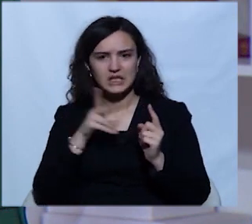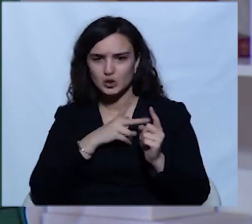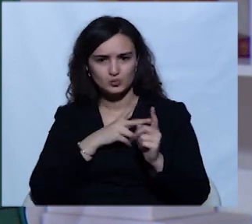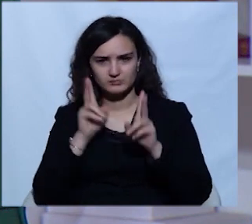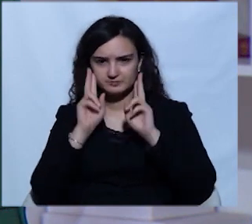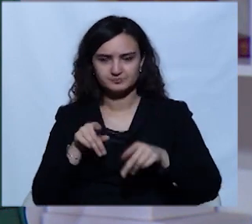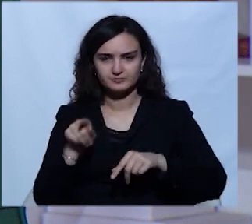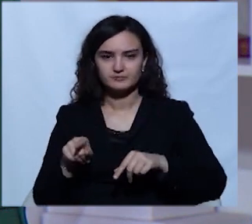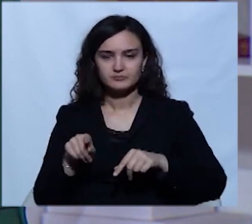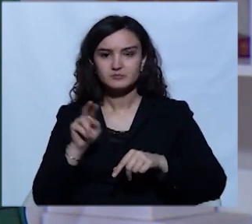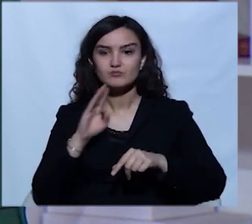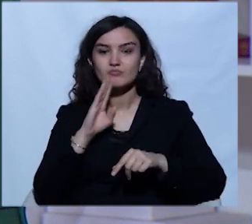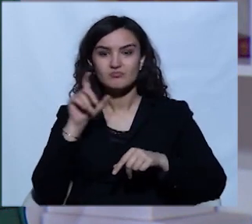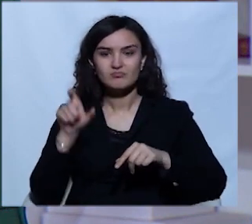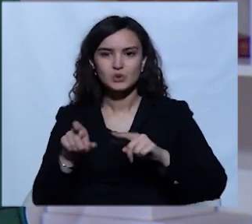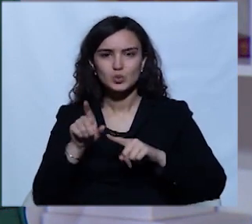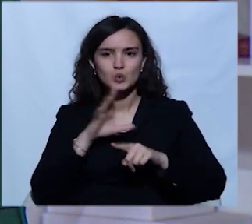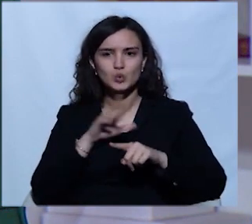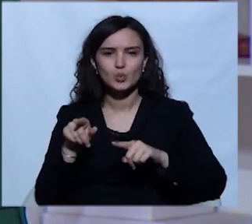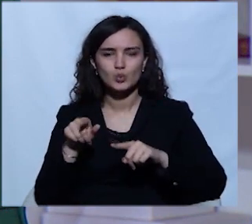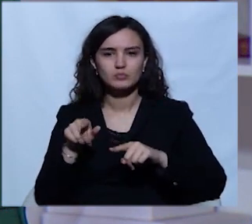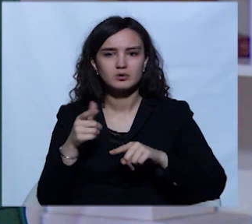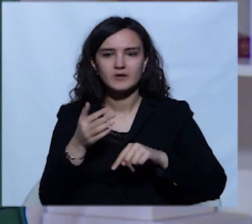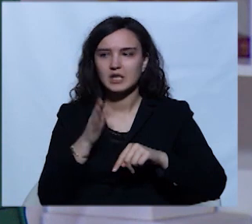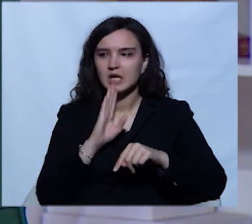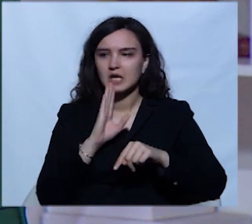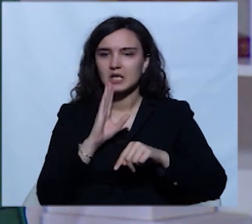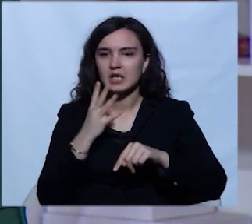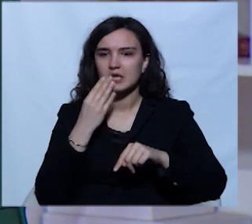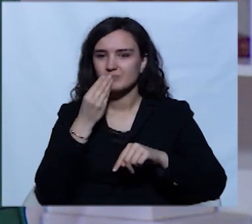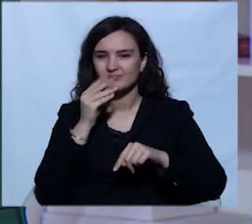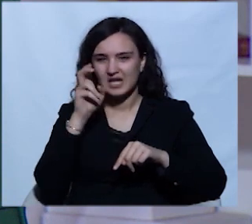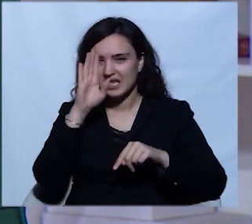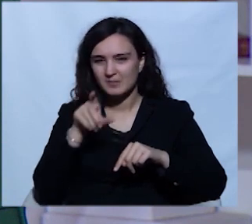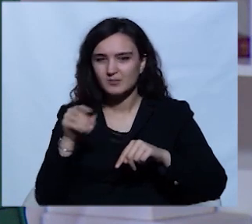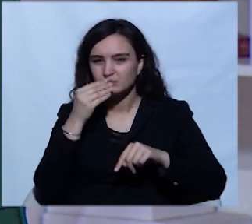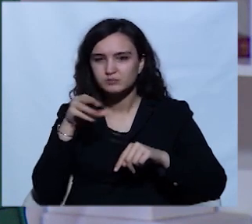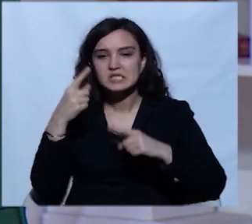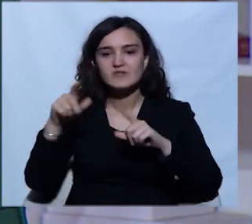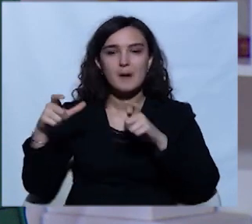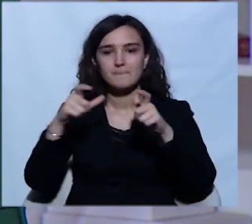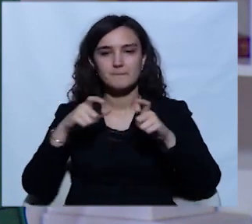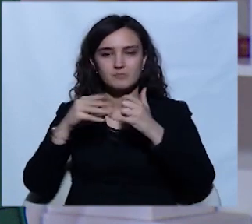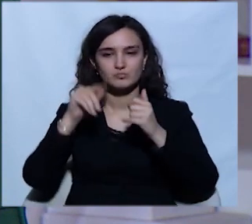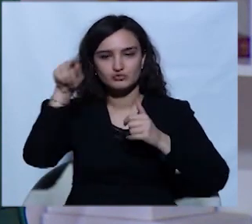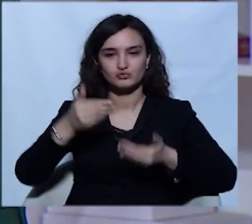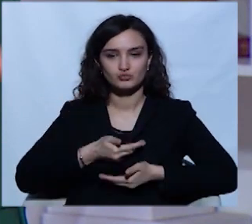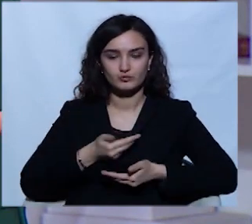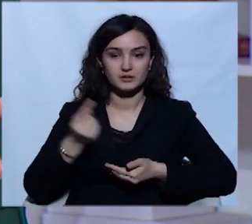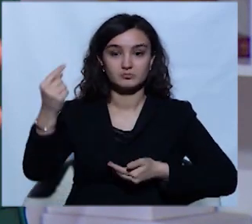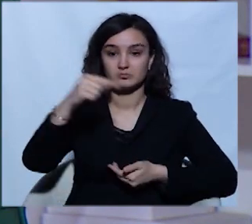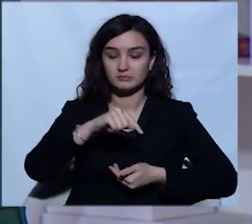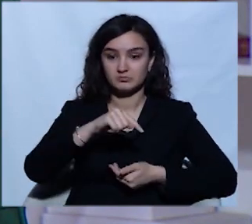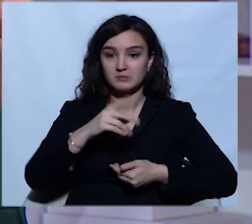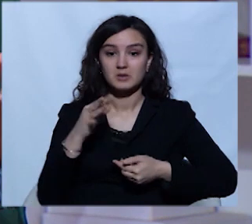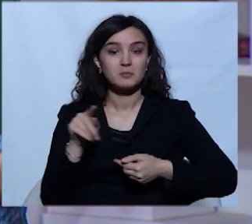English, and he was actually a cannibal from another island, if you can believe it. But even though